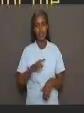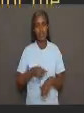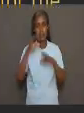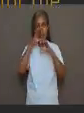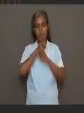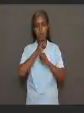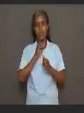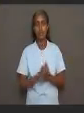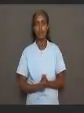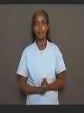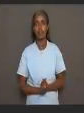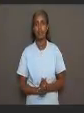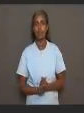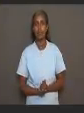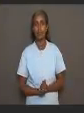Time's up.